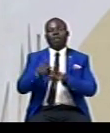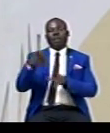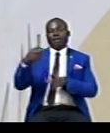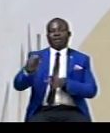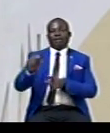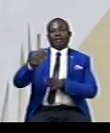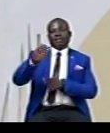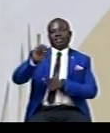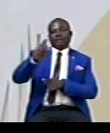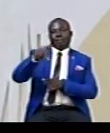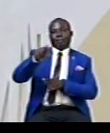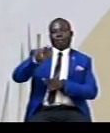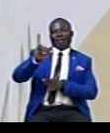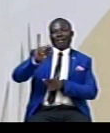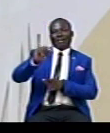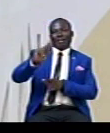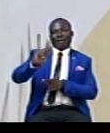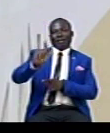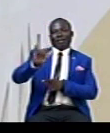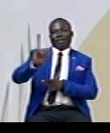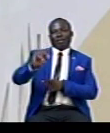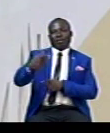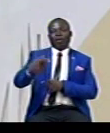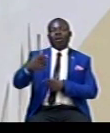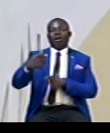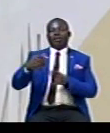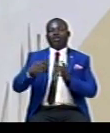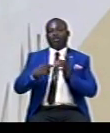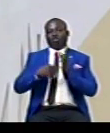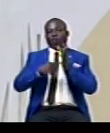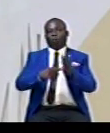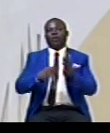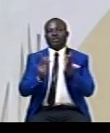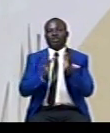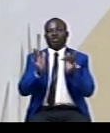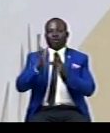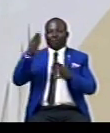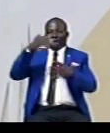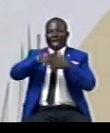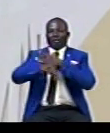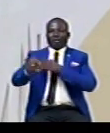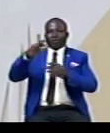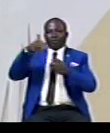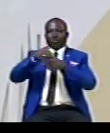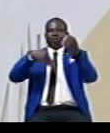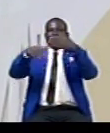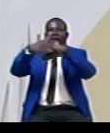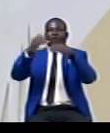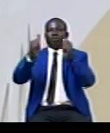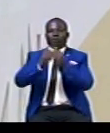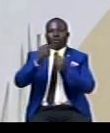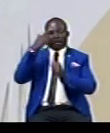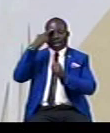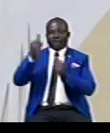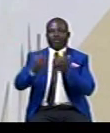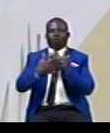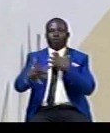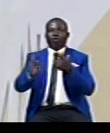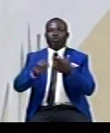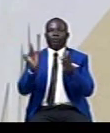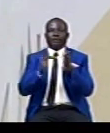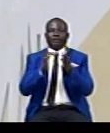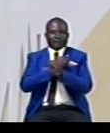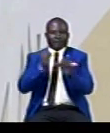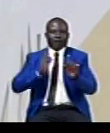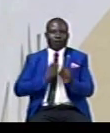the mercy seat typifies Jesus entering into heaven with his blood to save us.